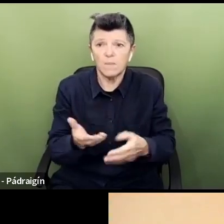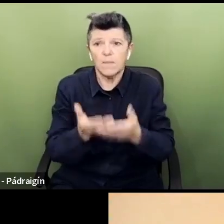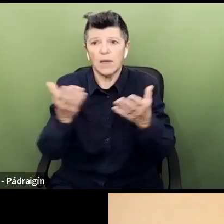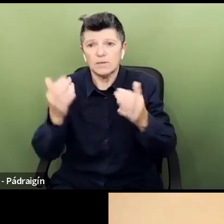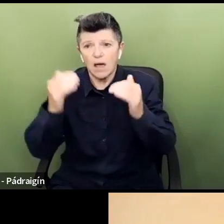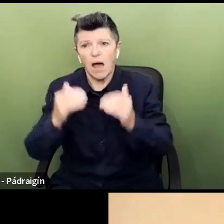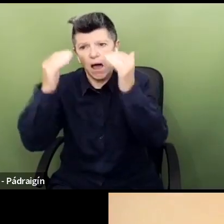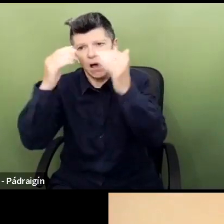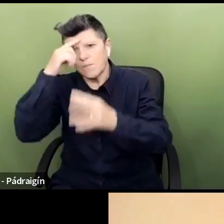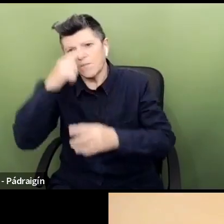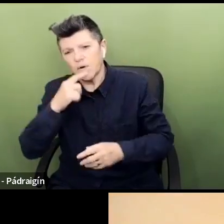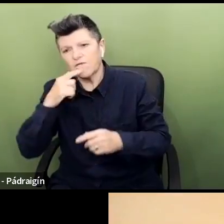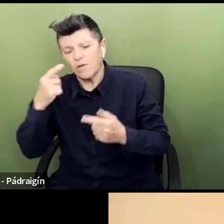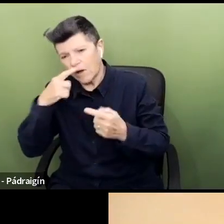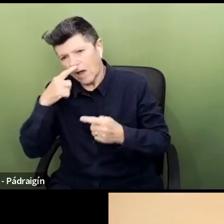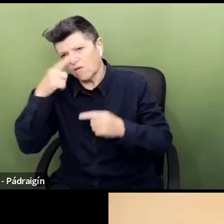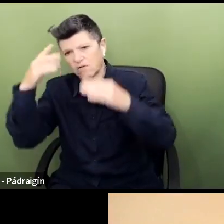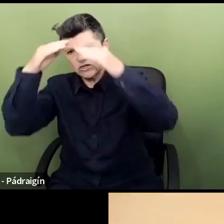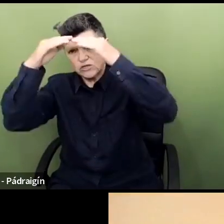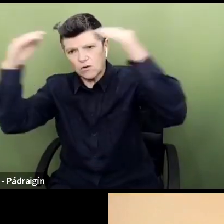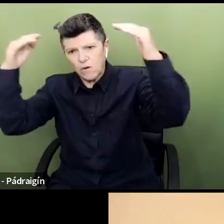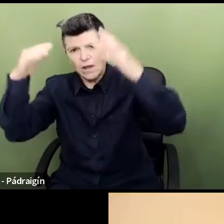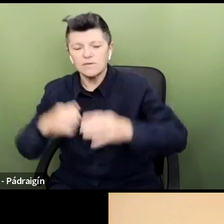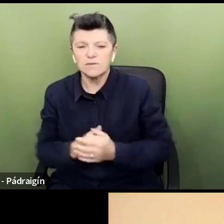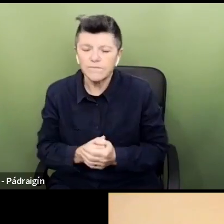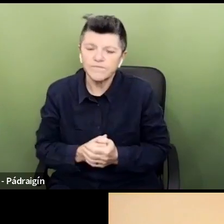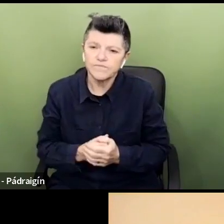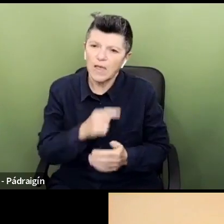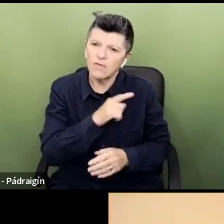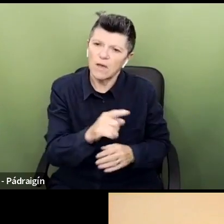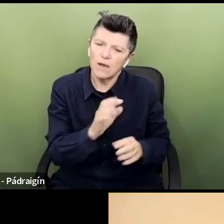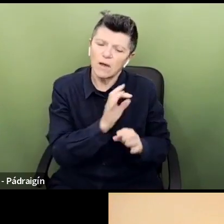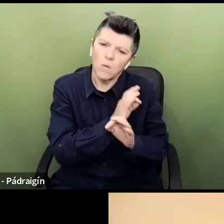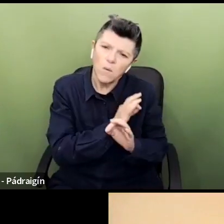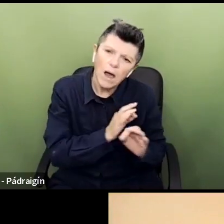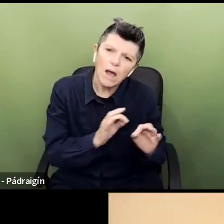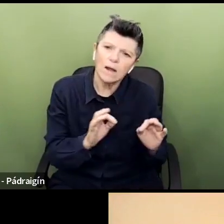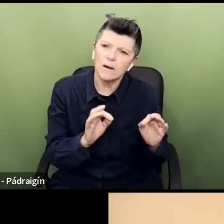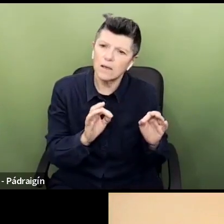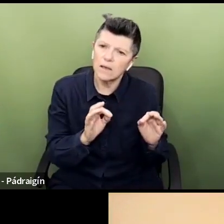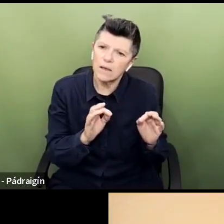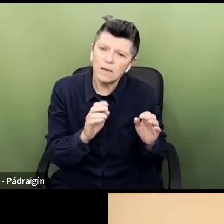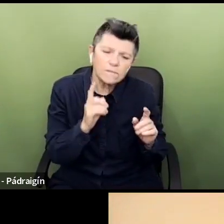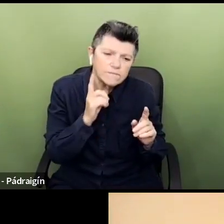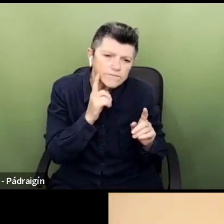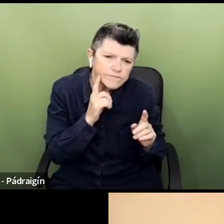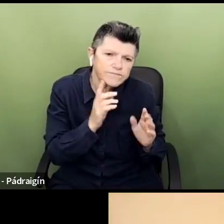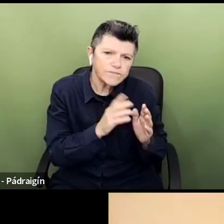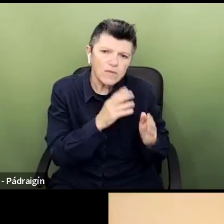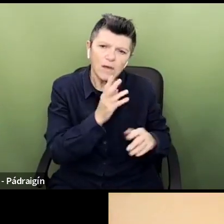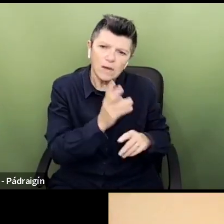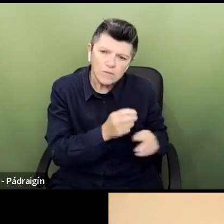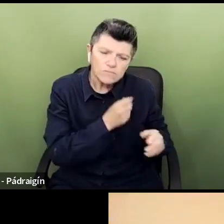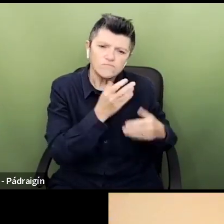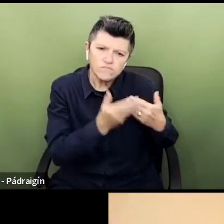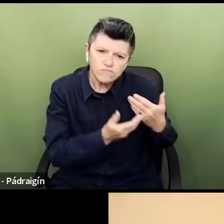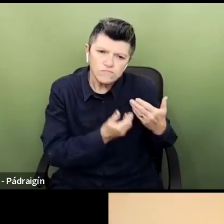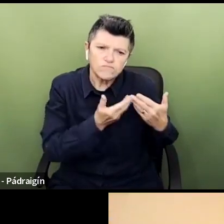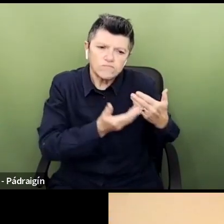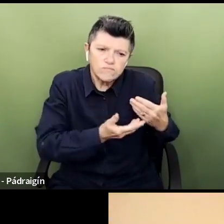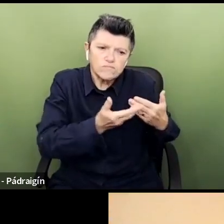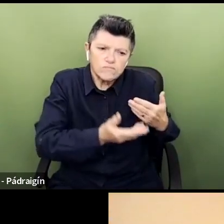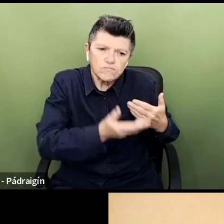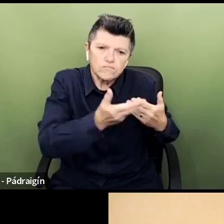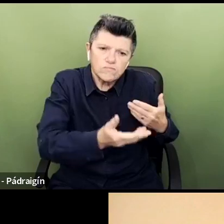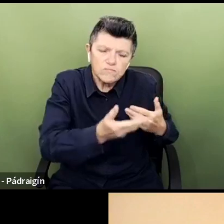instance, they quietly and discreetly reproduced their status as teachers, as doctors in